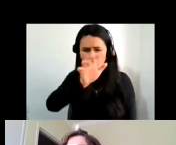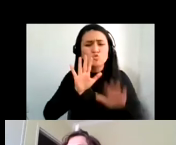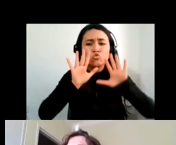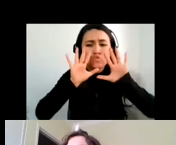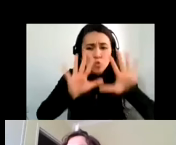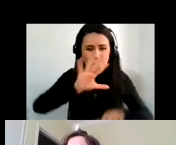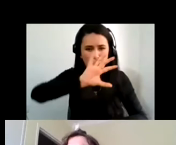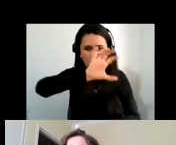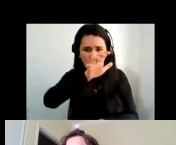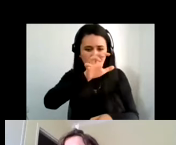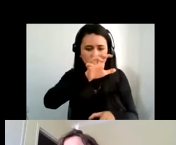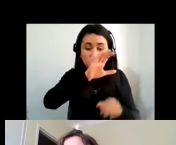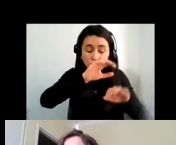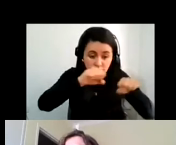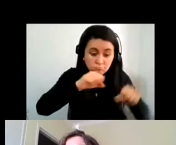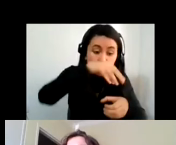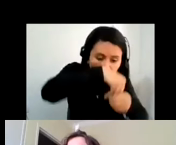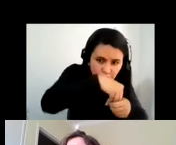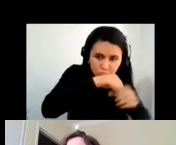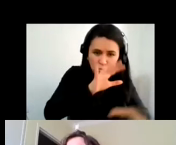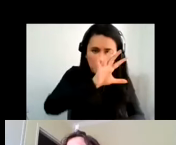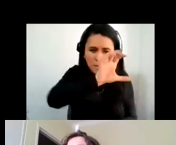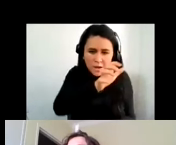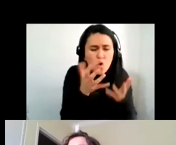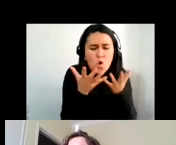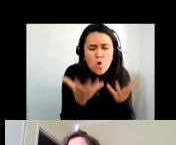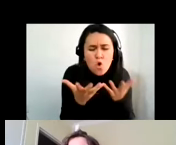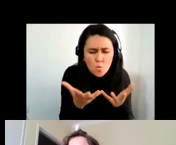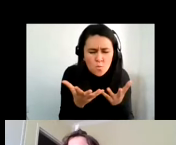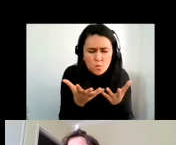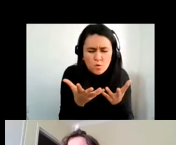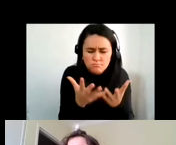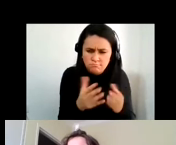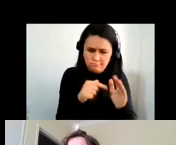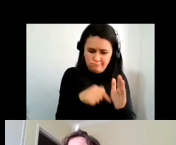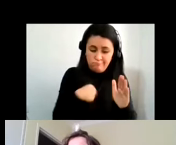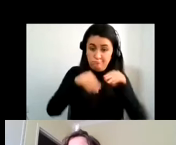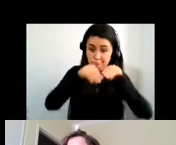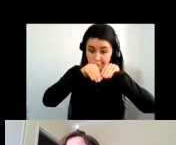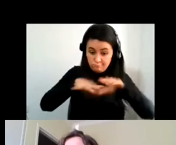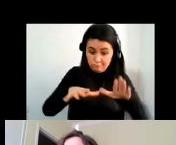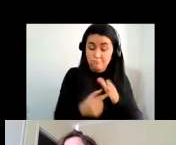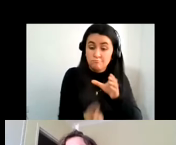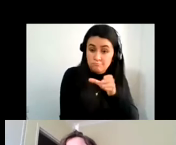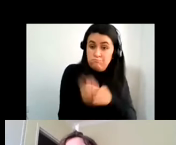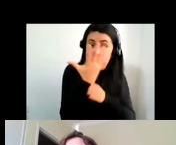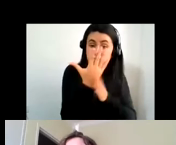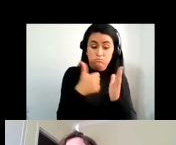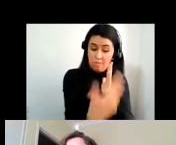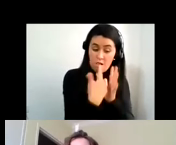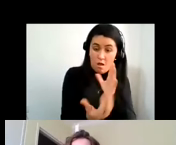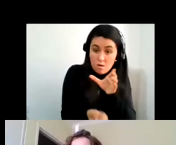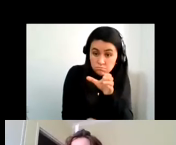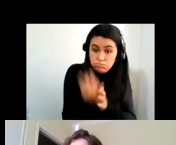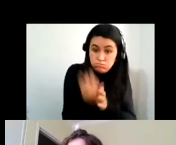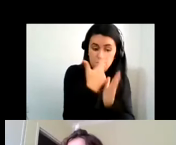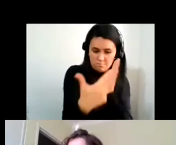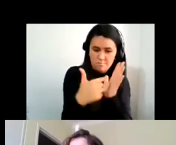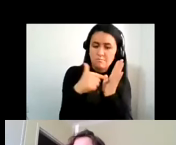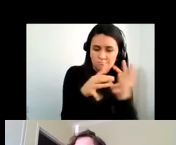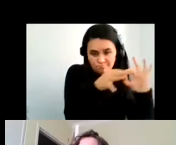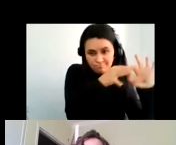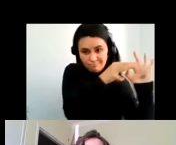approach has a whole module dedicated to Tanahashi and exploring barriers, including through lit reviews. So we encourage you also